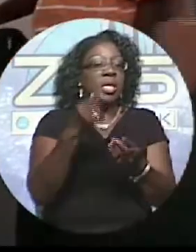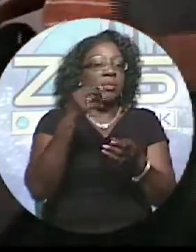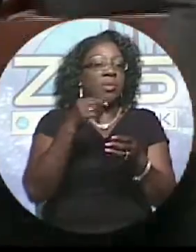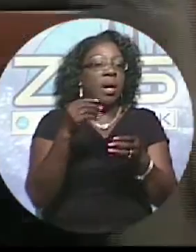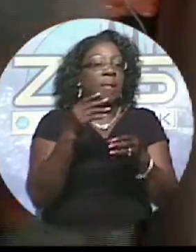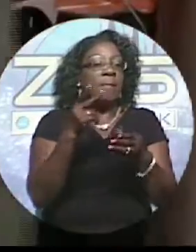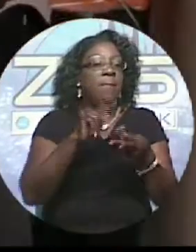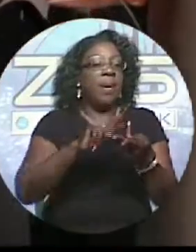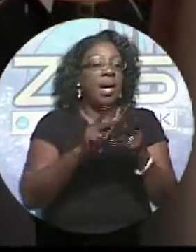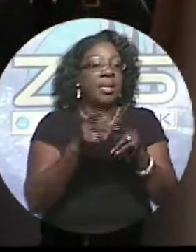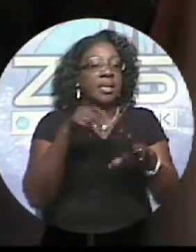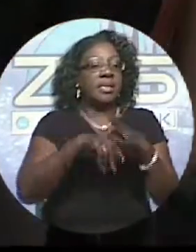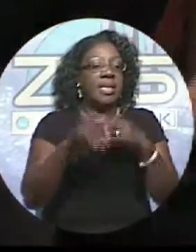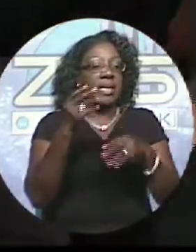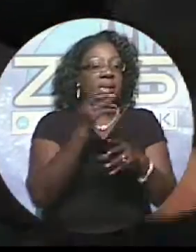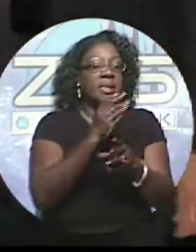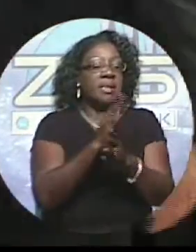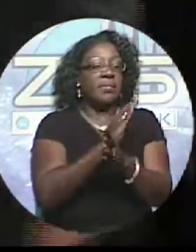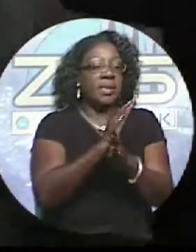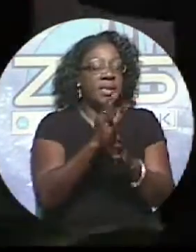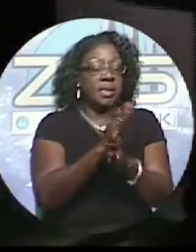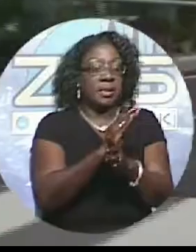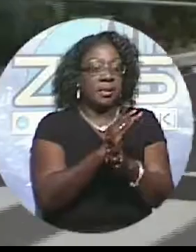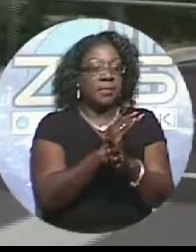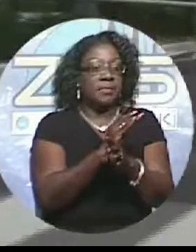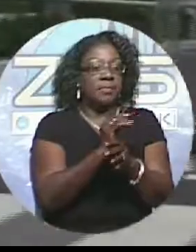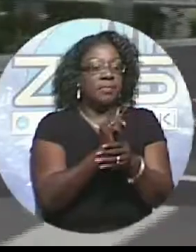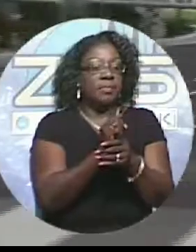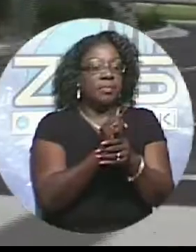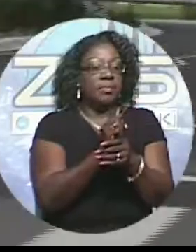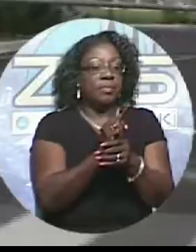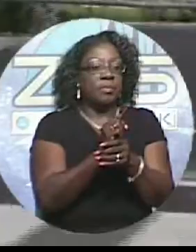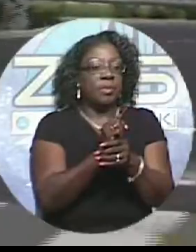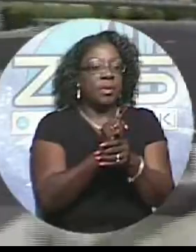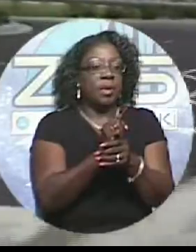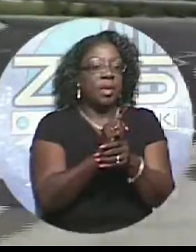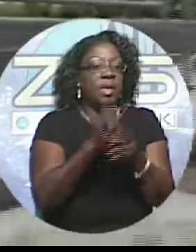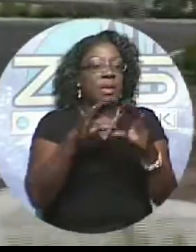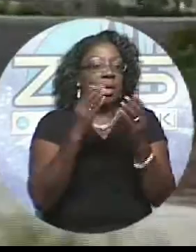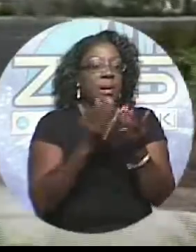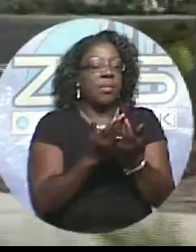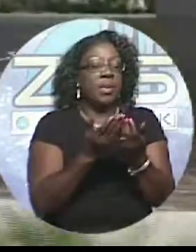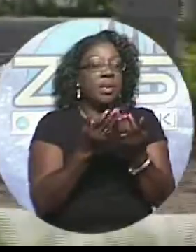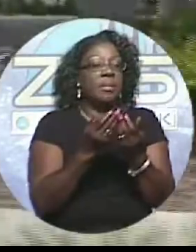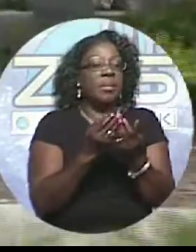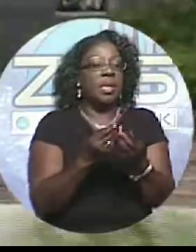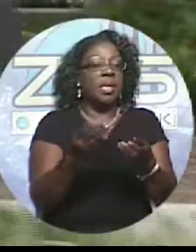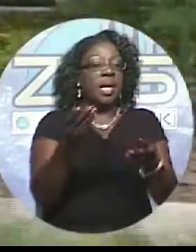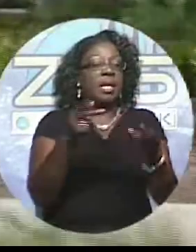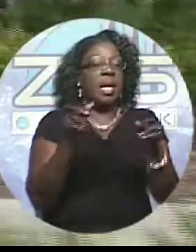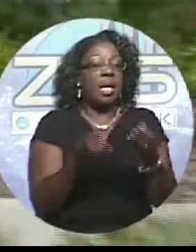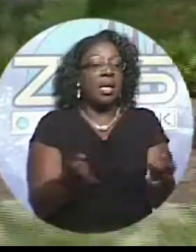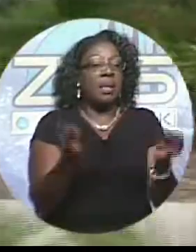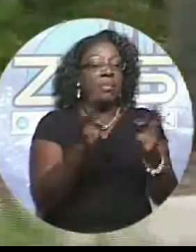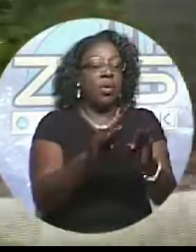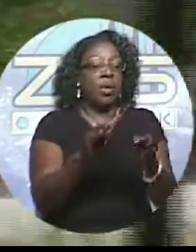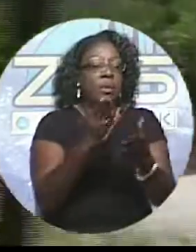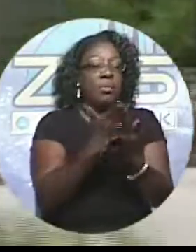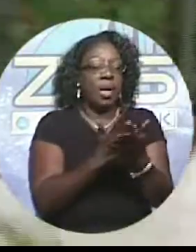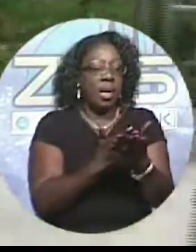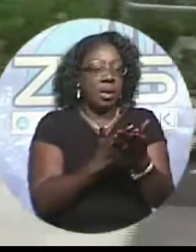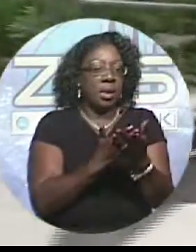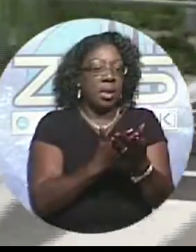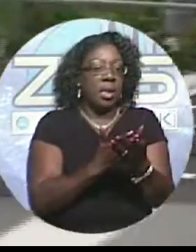deal with some $200 million invested. They said the company plays an integral role in resolving the